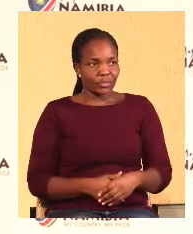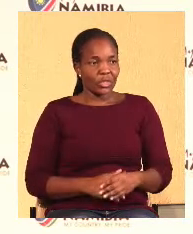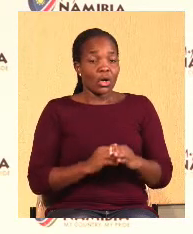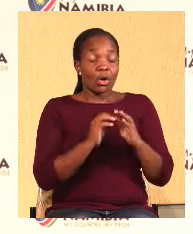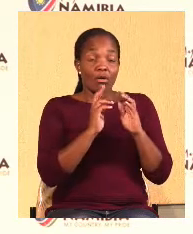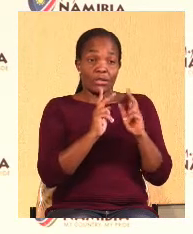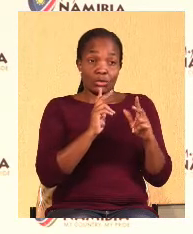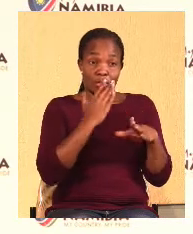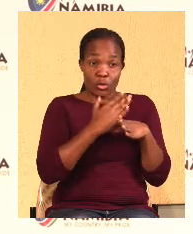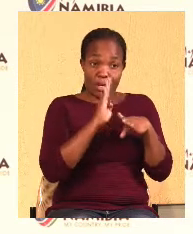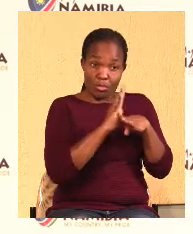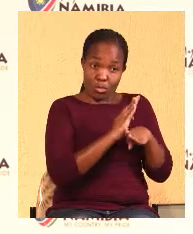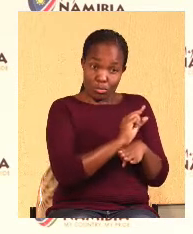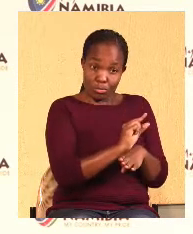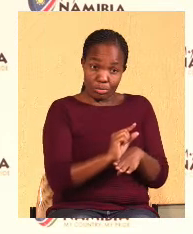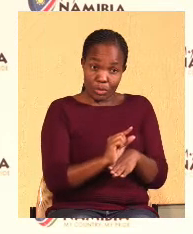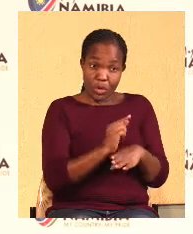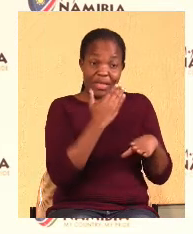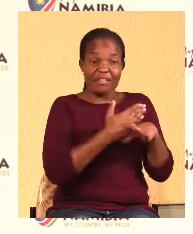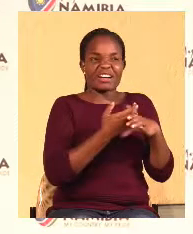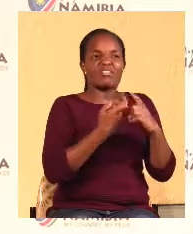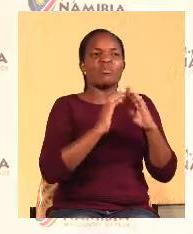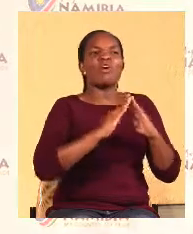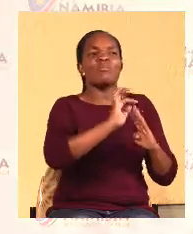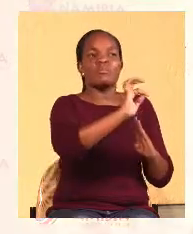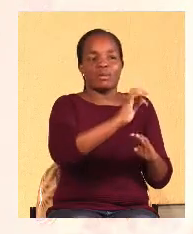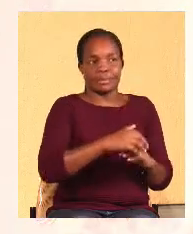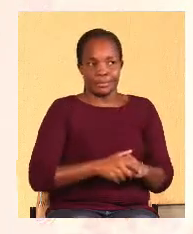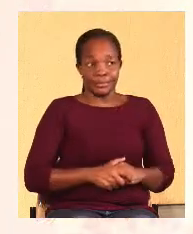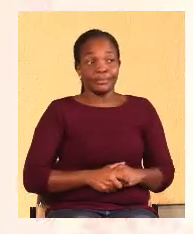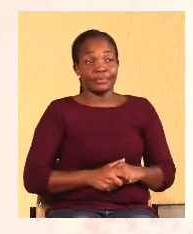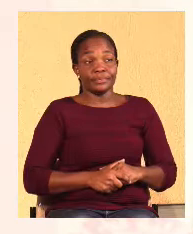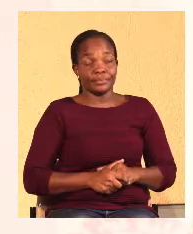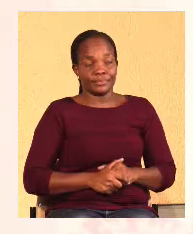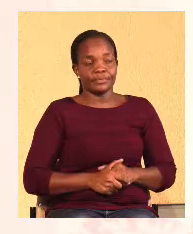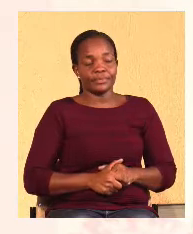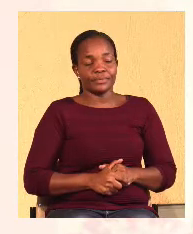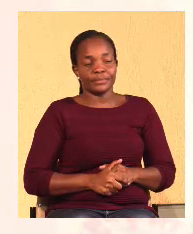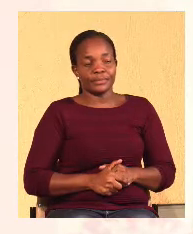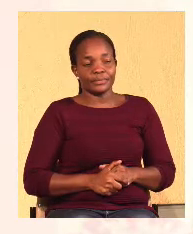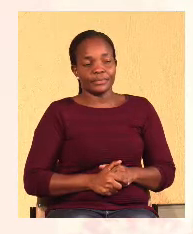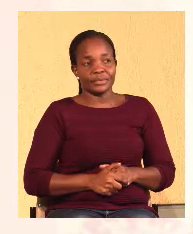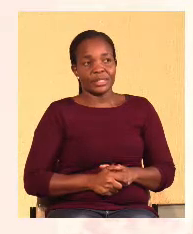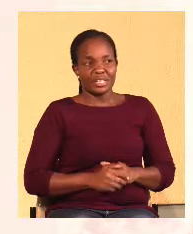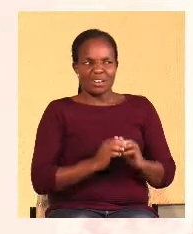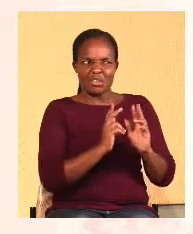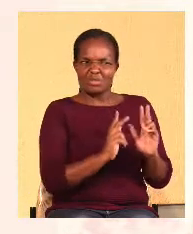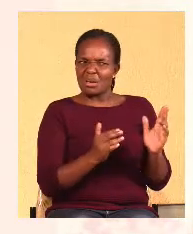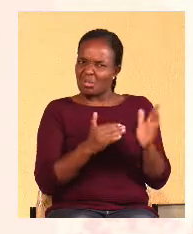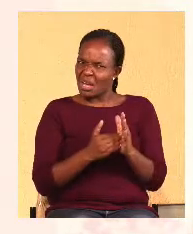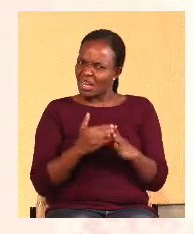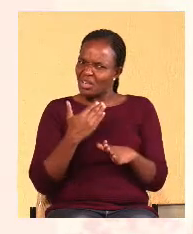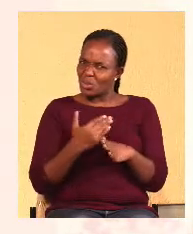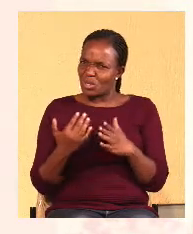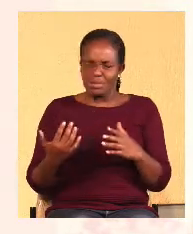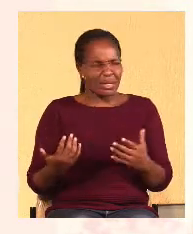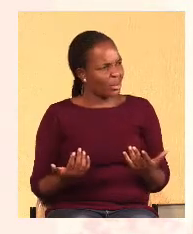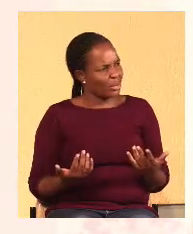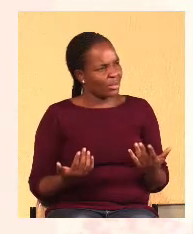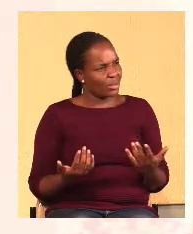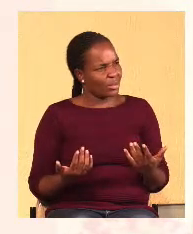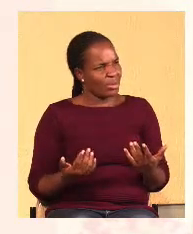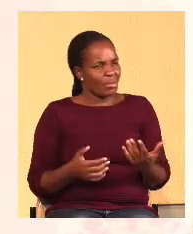home. Are those people, if I got the question correctly, are those people prohibited from working, doing the